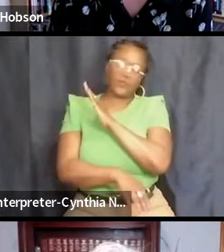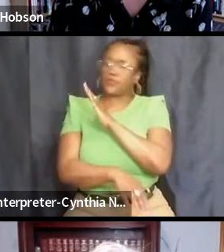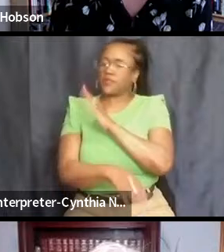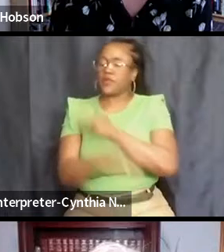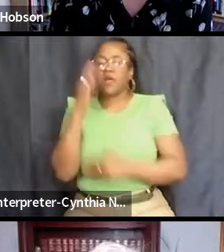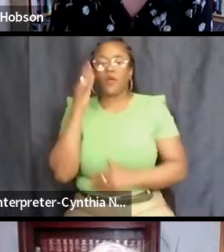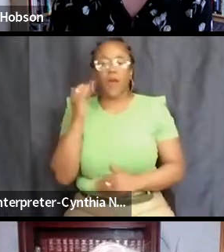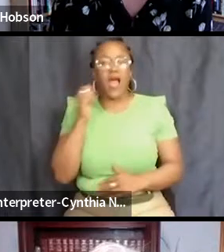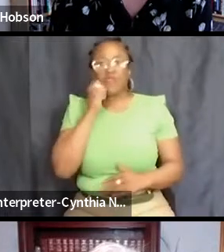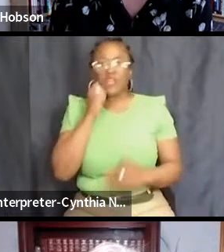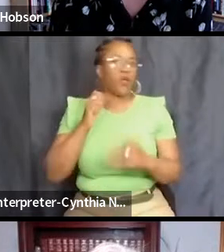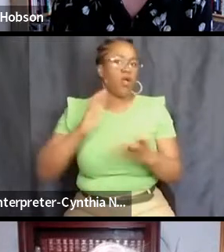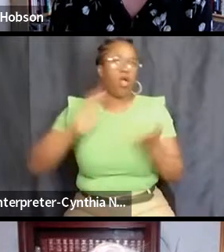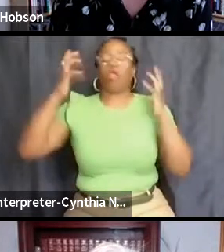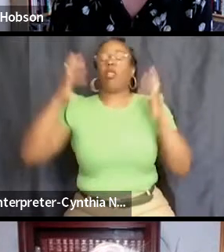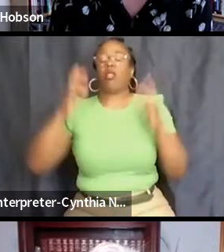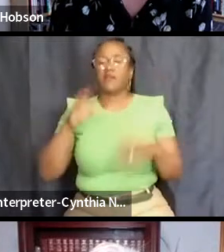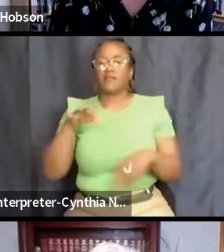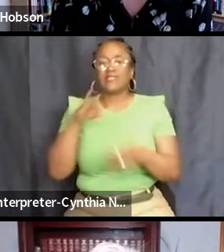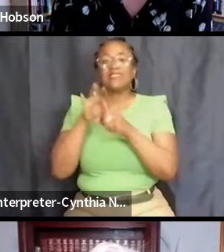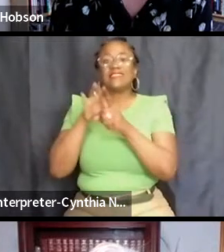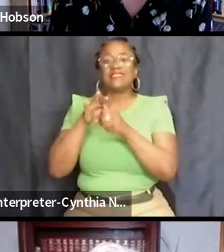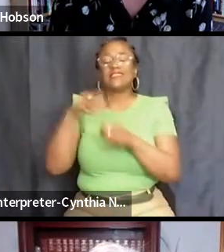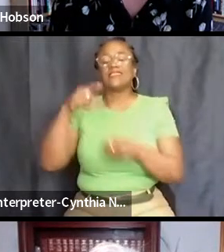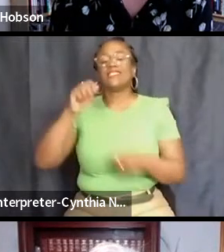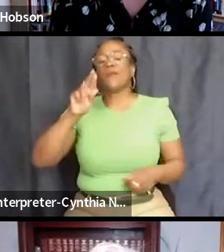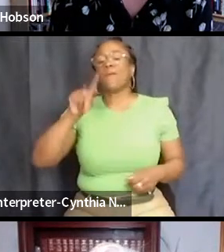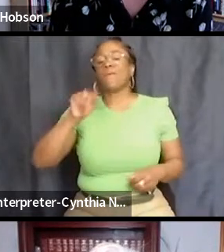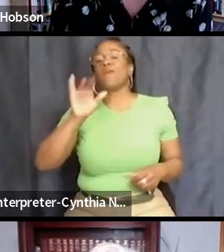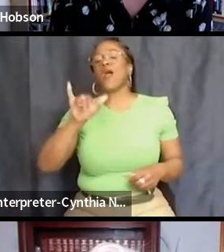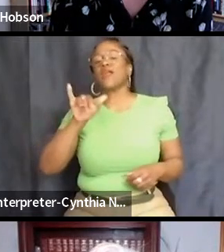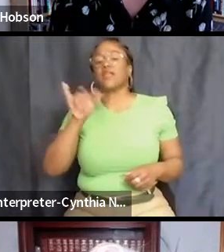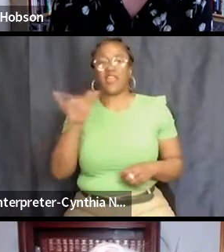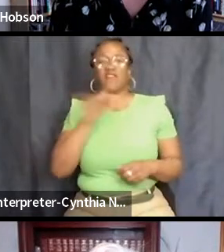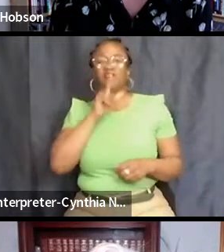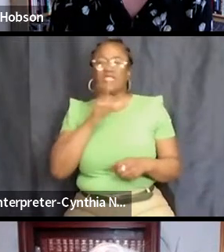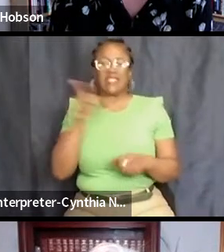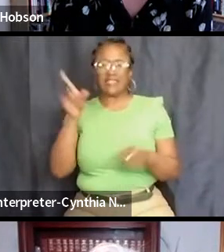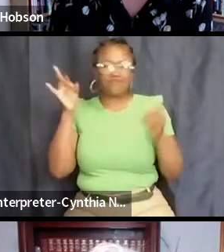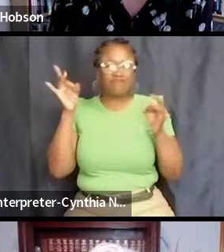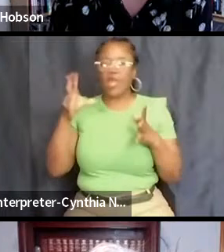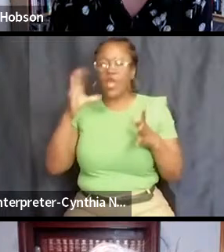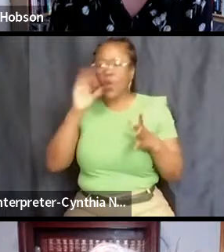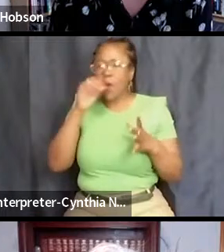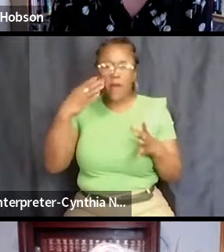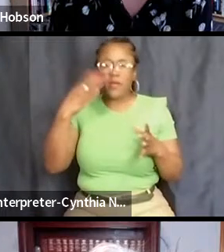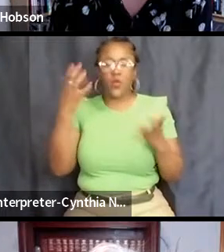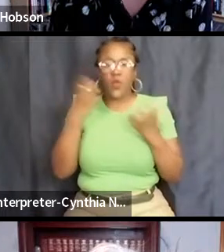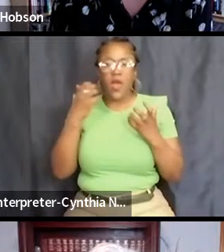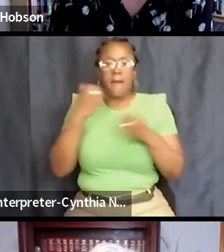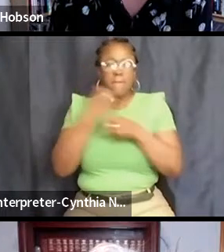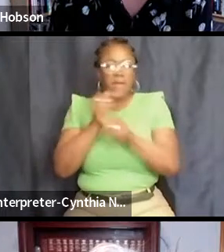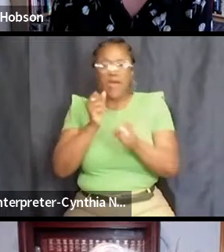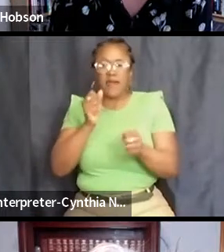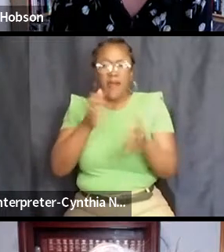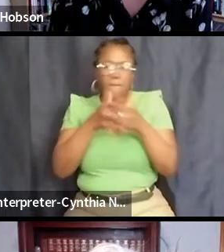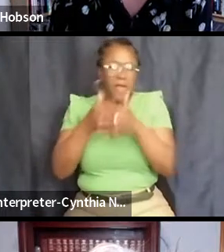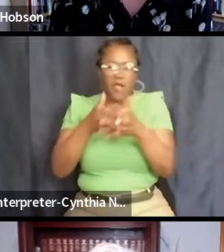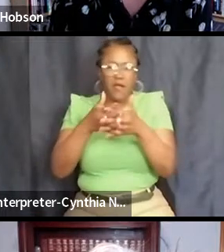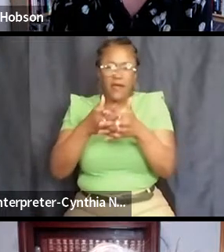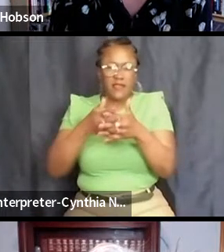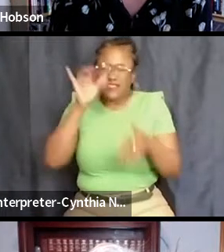racial furies of the Tea Party and this desire and hatred of Obama and wanting to turn America back to the pre-civil rights